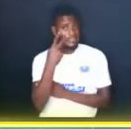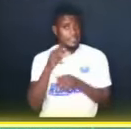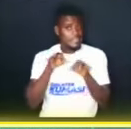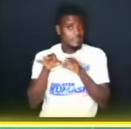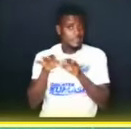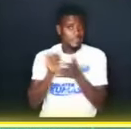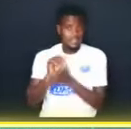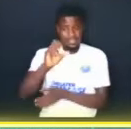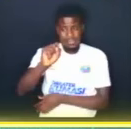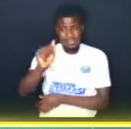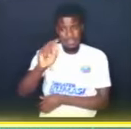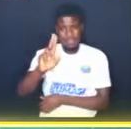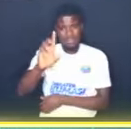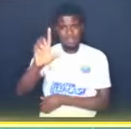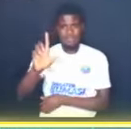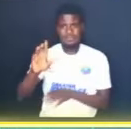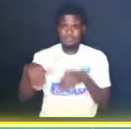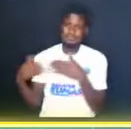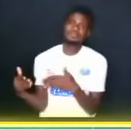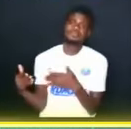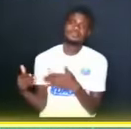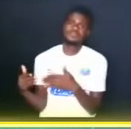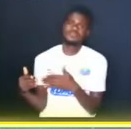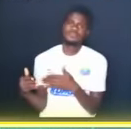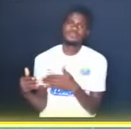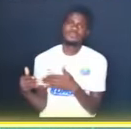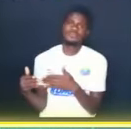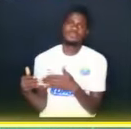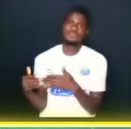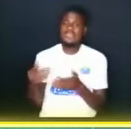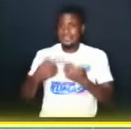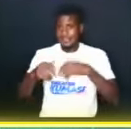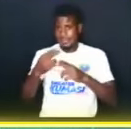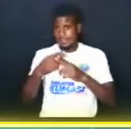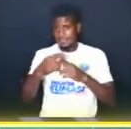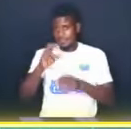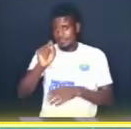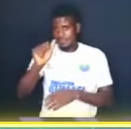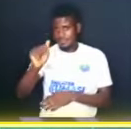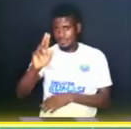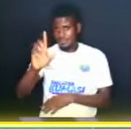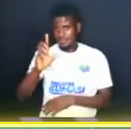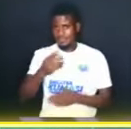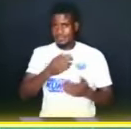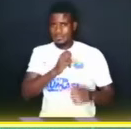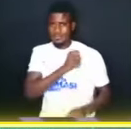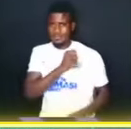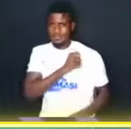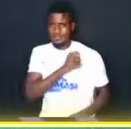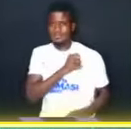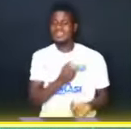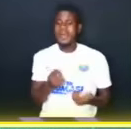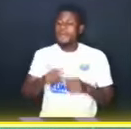eni enenkia e yenu hose wadi rebe bo afodi ame uradi unyang kupon." But we totally destroyed